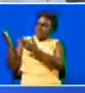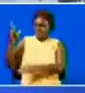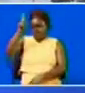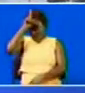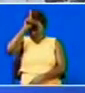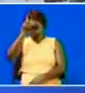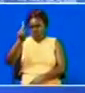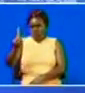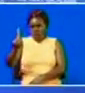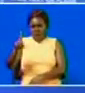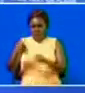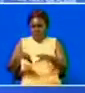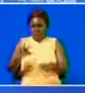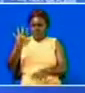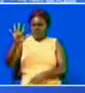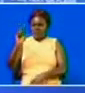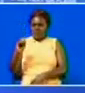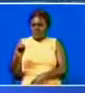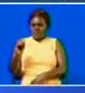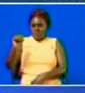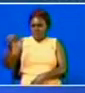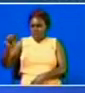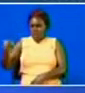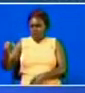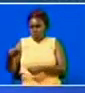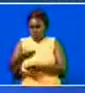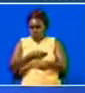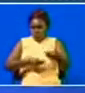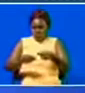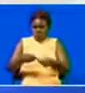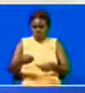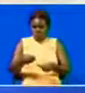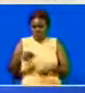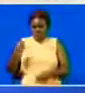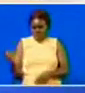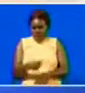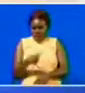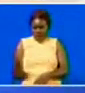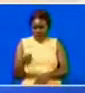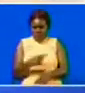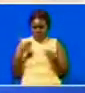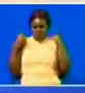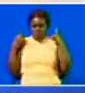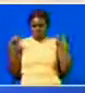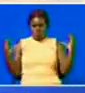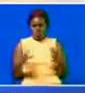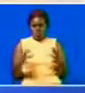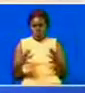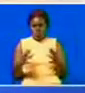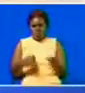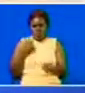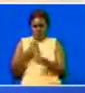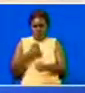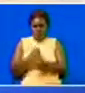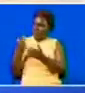1 market where close to 50 million shillings exchanges hands here on a monthly basis. And for the host community to be able to operate